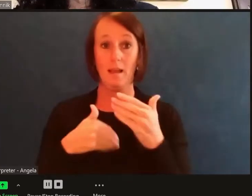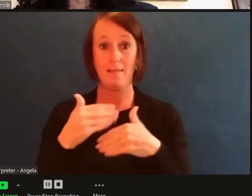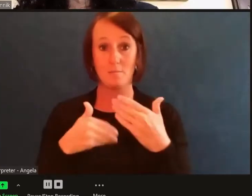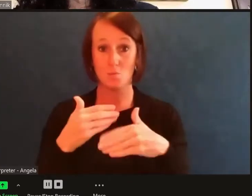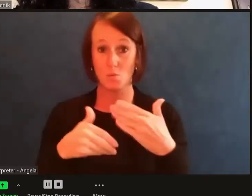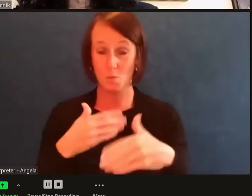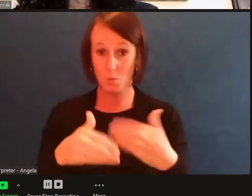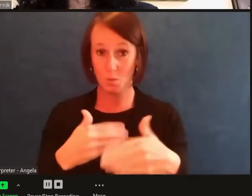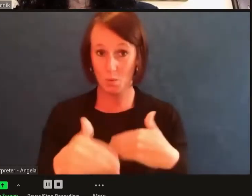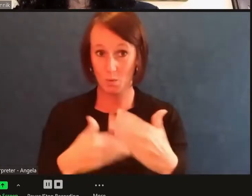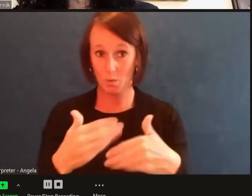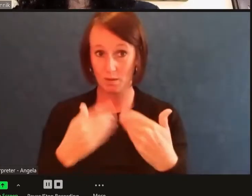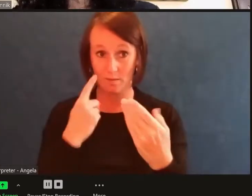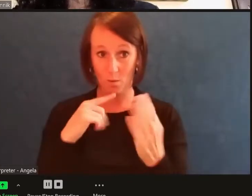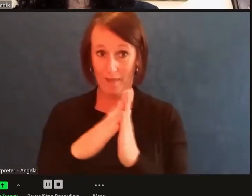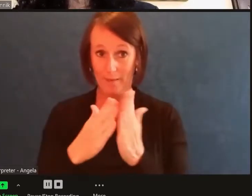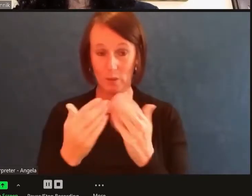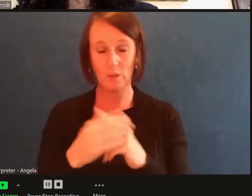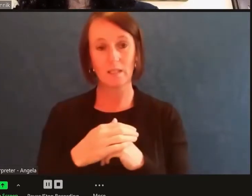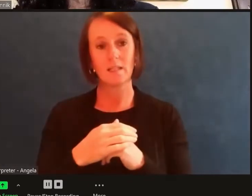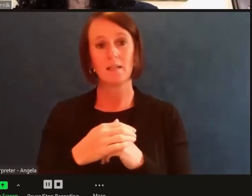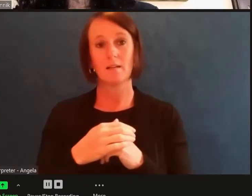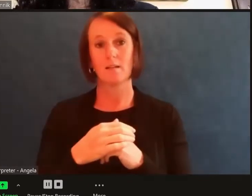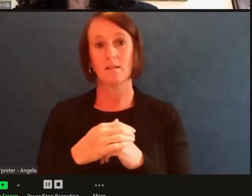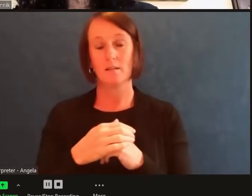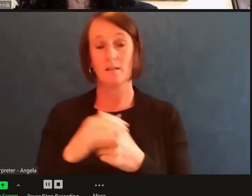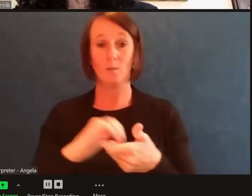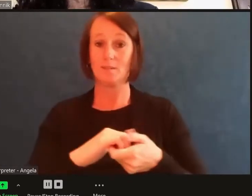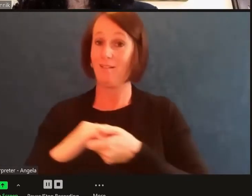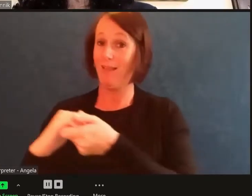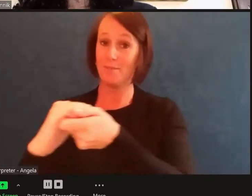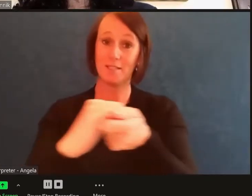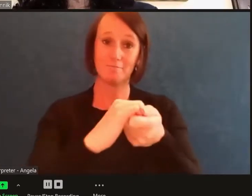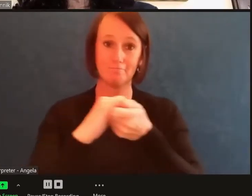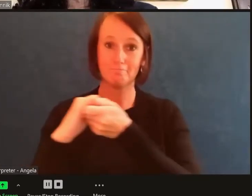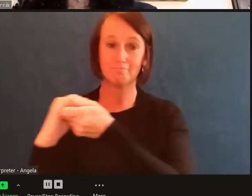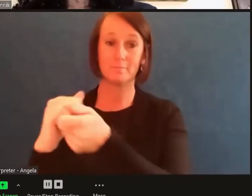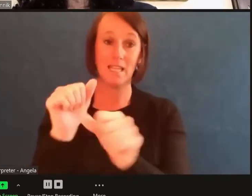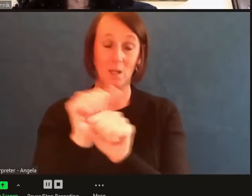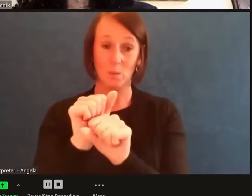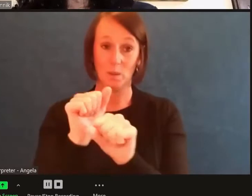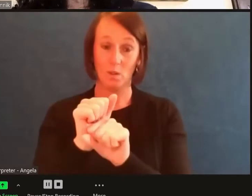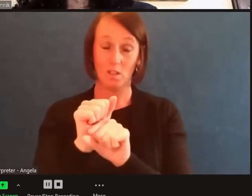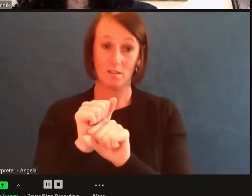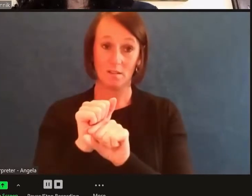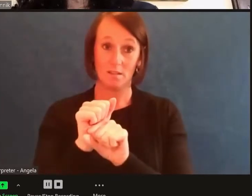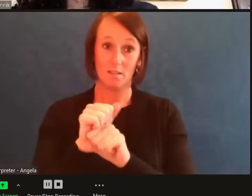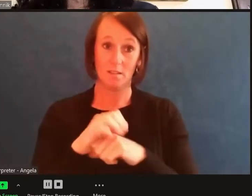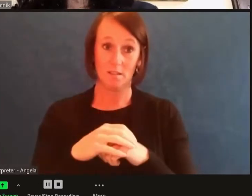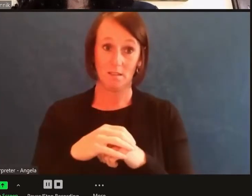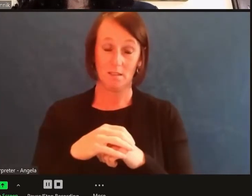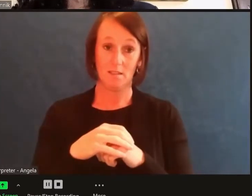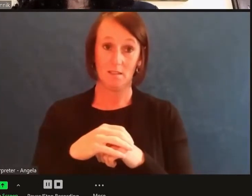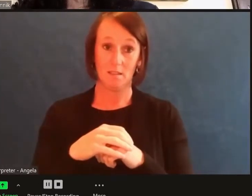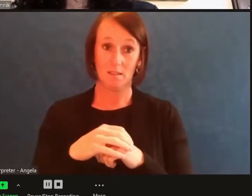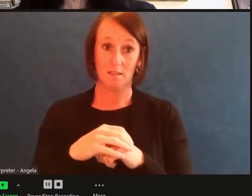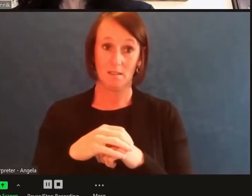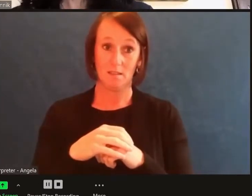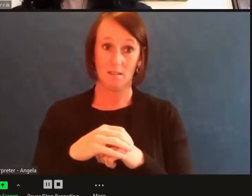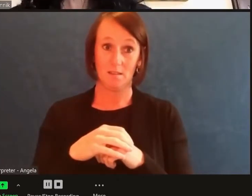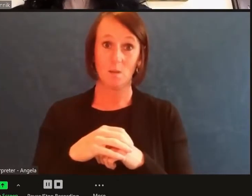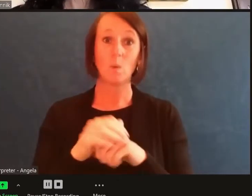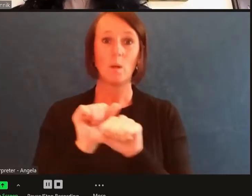is partly with I Read Canadian, it was a collaborative effort, and we worked rather than consecutively, we worked